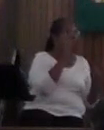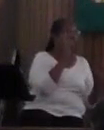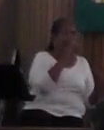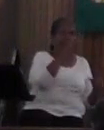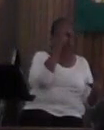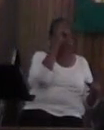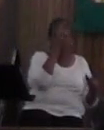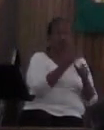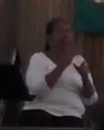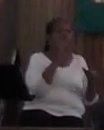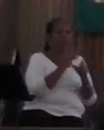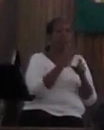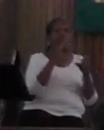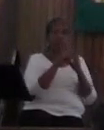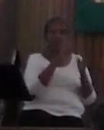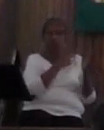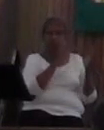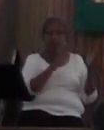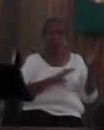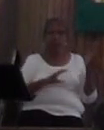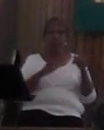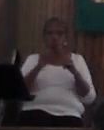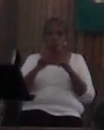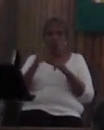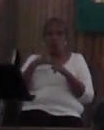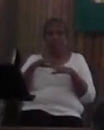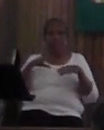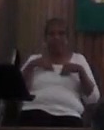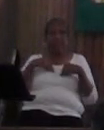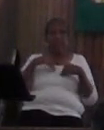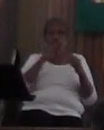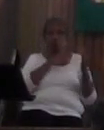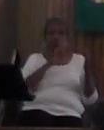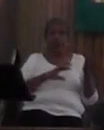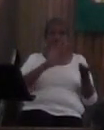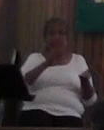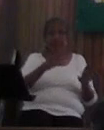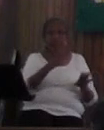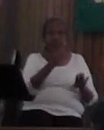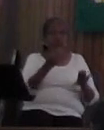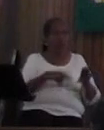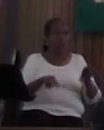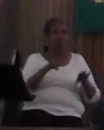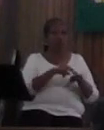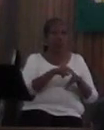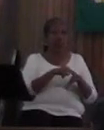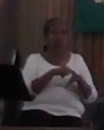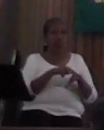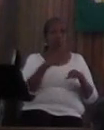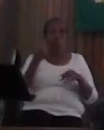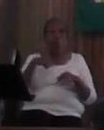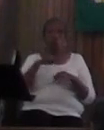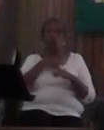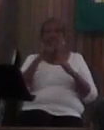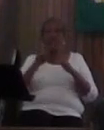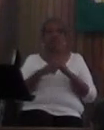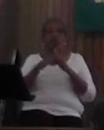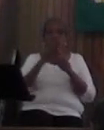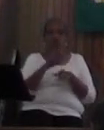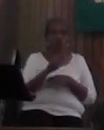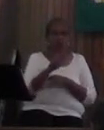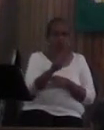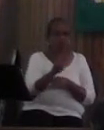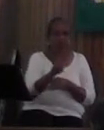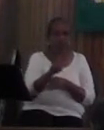Brothers and sisters in Christ, when we accept Christ's death and resurrection, we began a journey